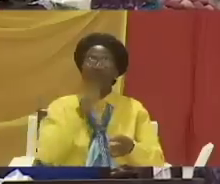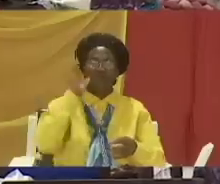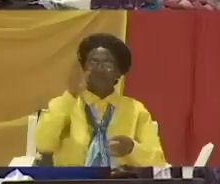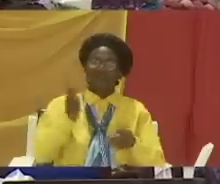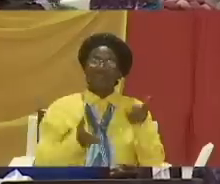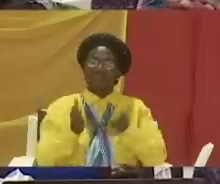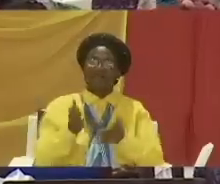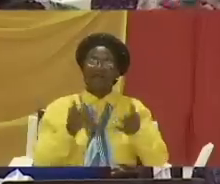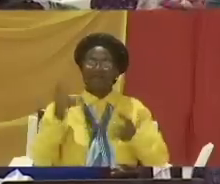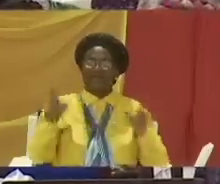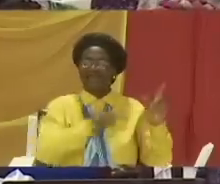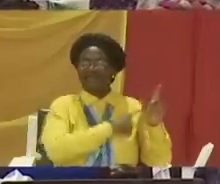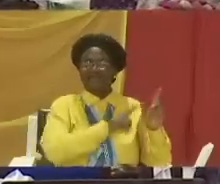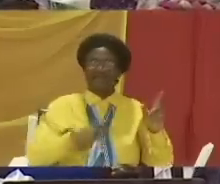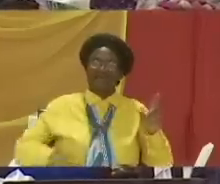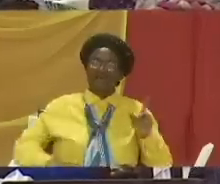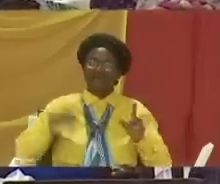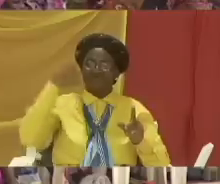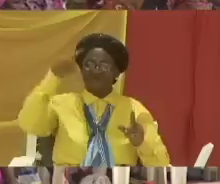life?